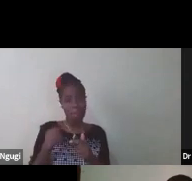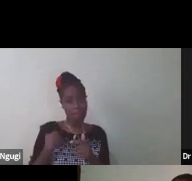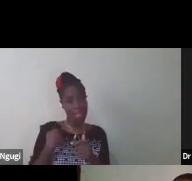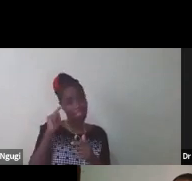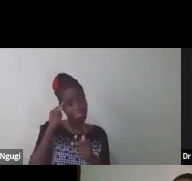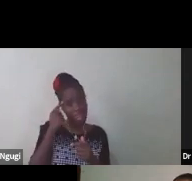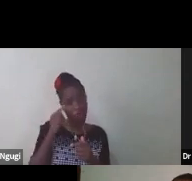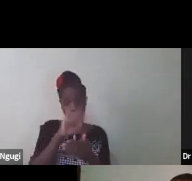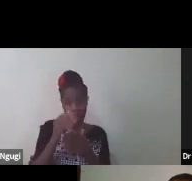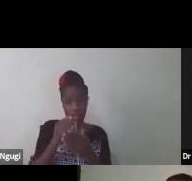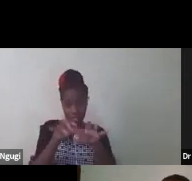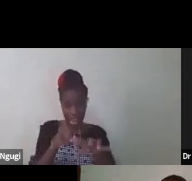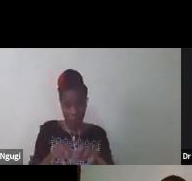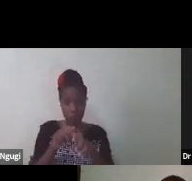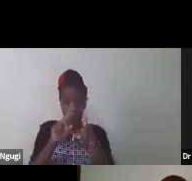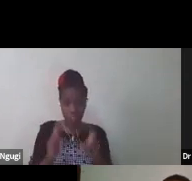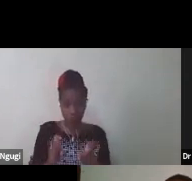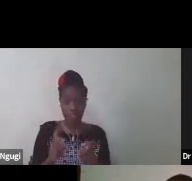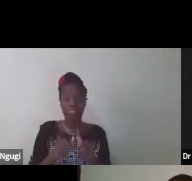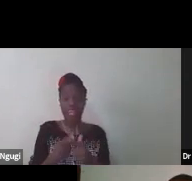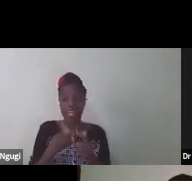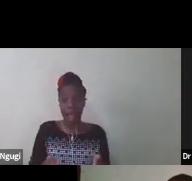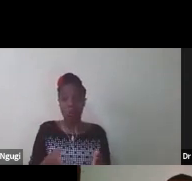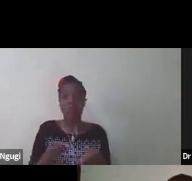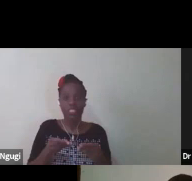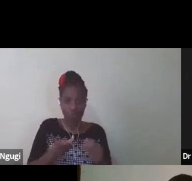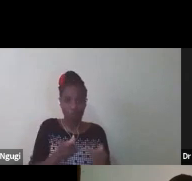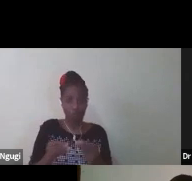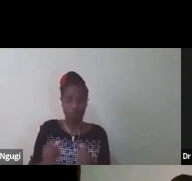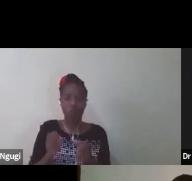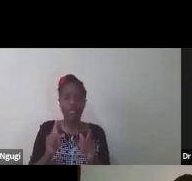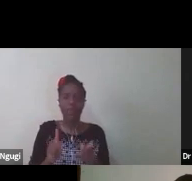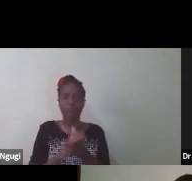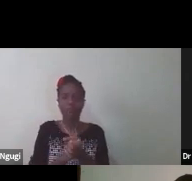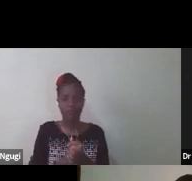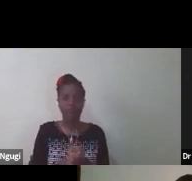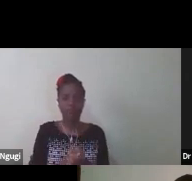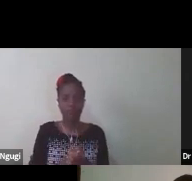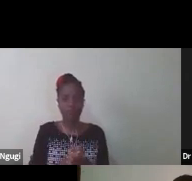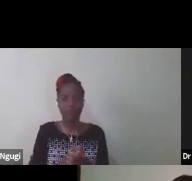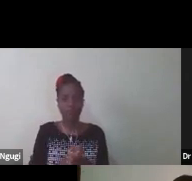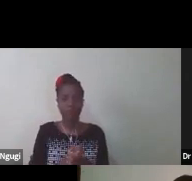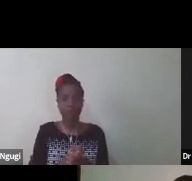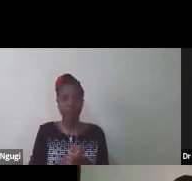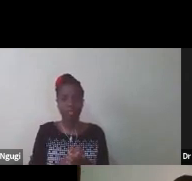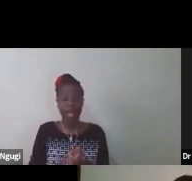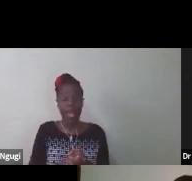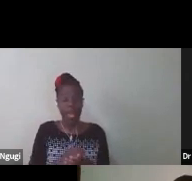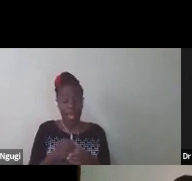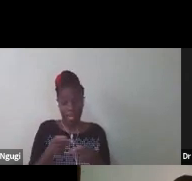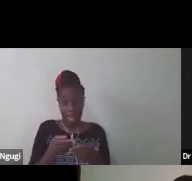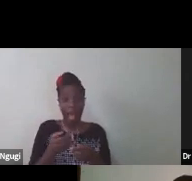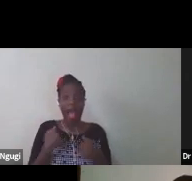important conversation, looking at quality rights in the African context. Now, panelists, I have quite a number of questions